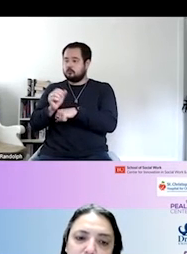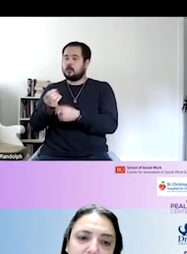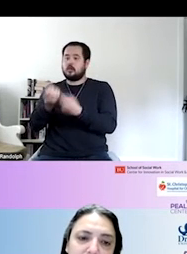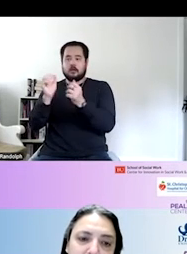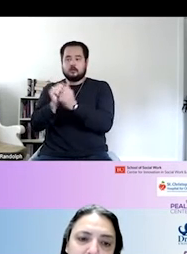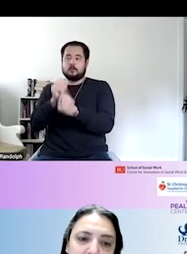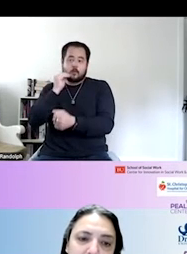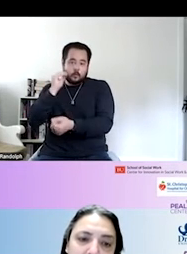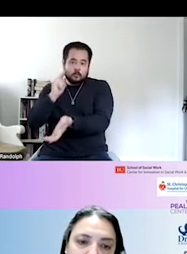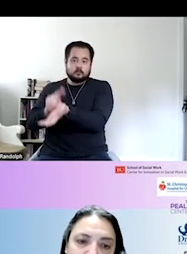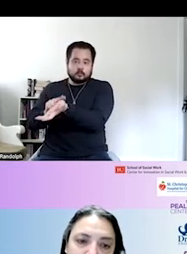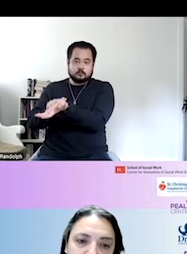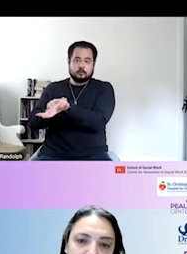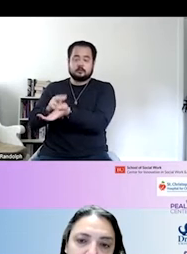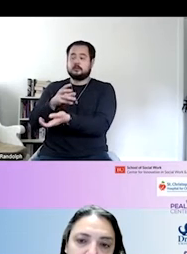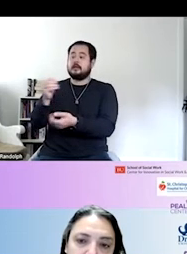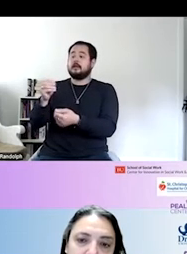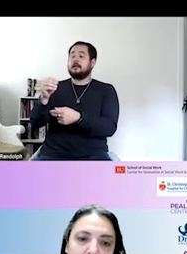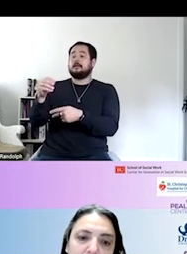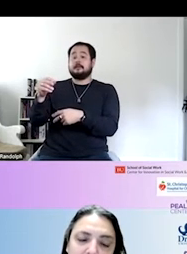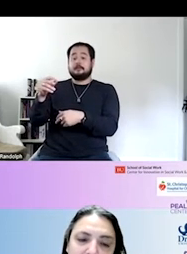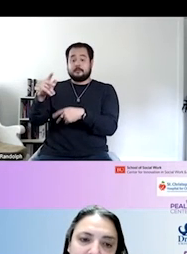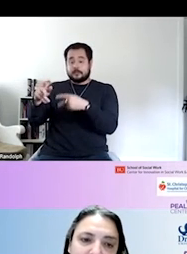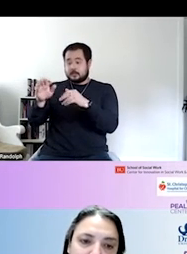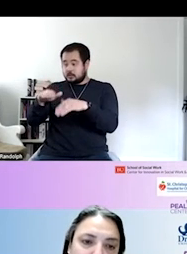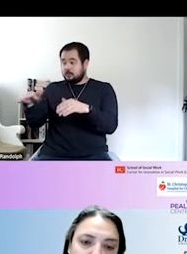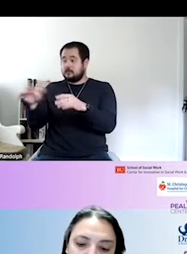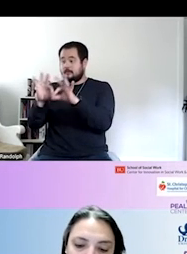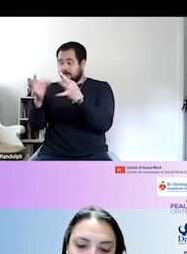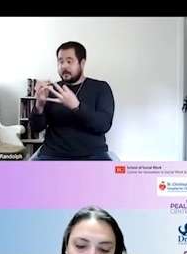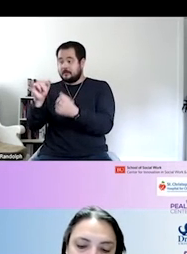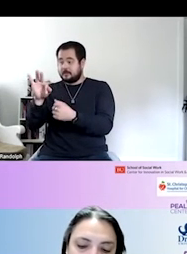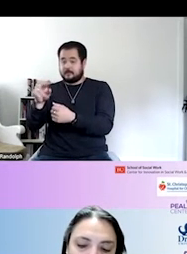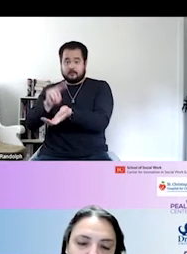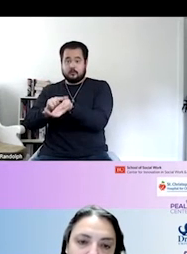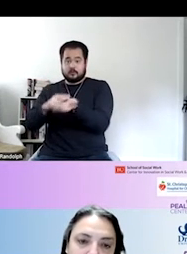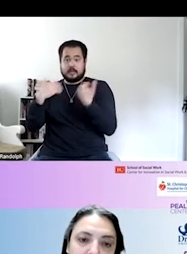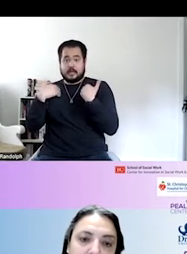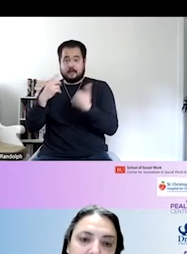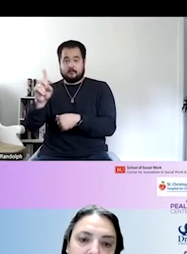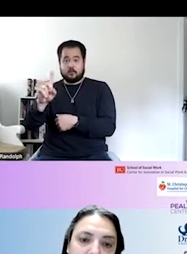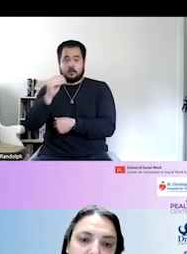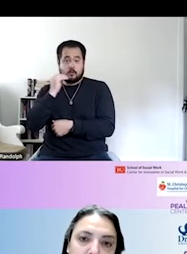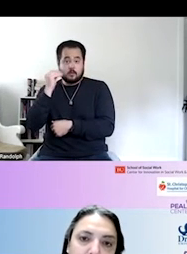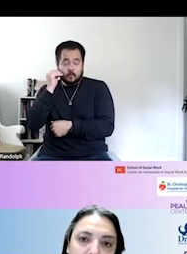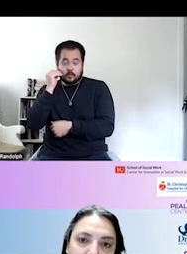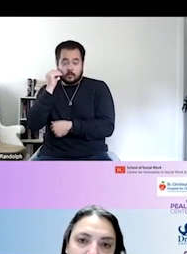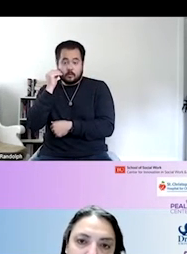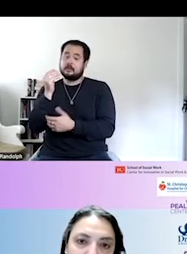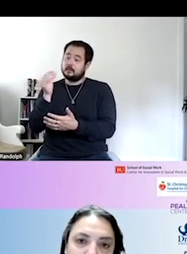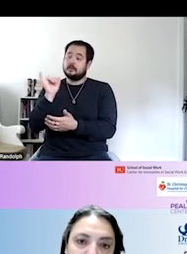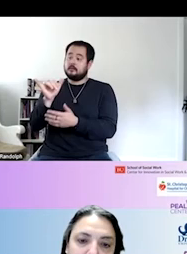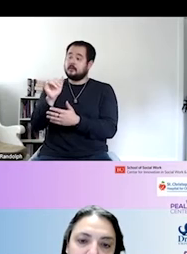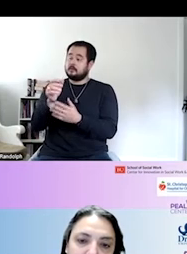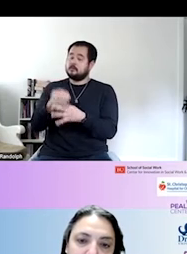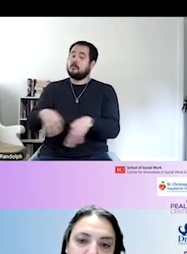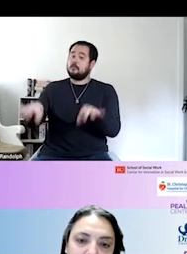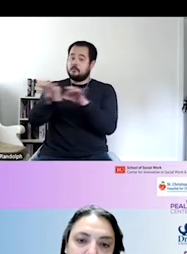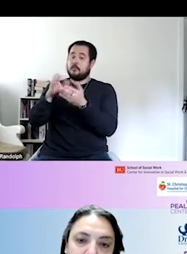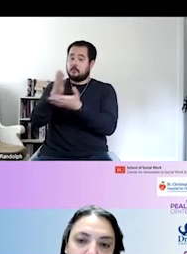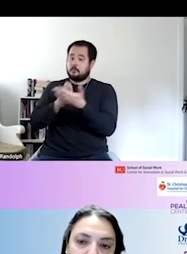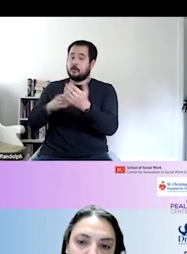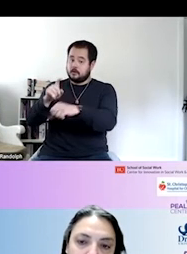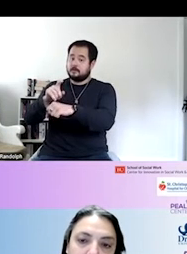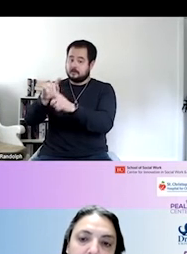for children and families that have nursing in the home, I just think it's important. I wanted to do a shout out here that they're an important part of that team. So we have to remember